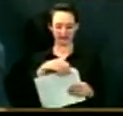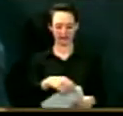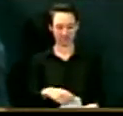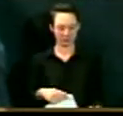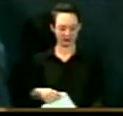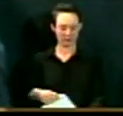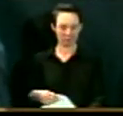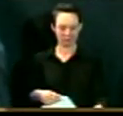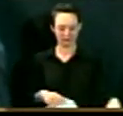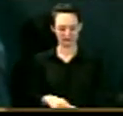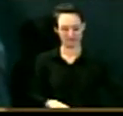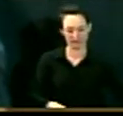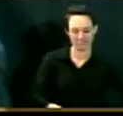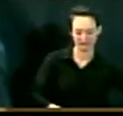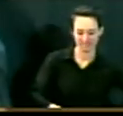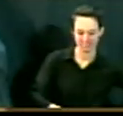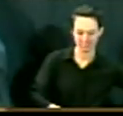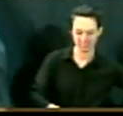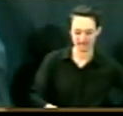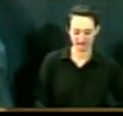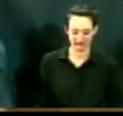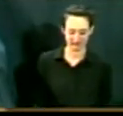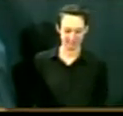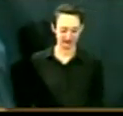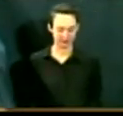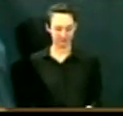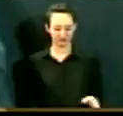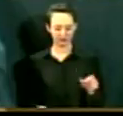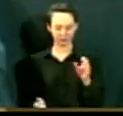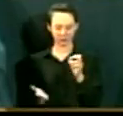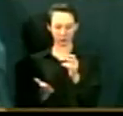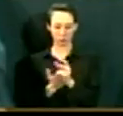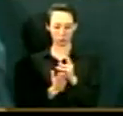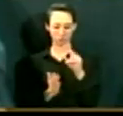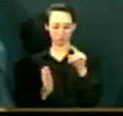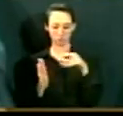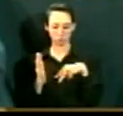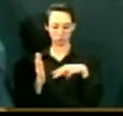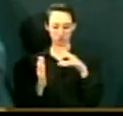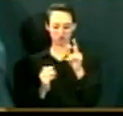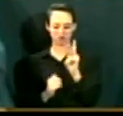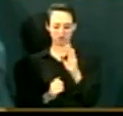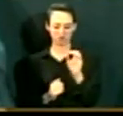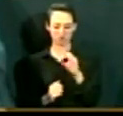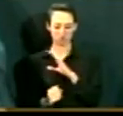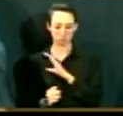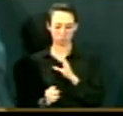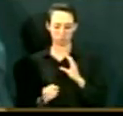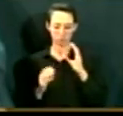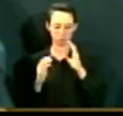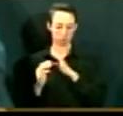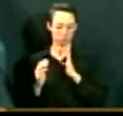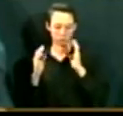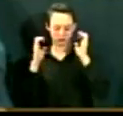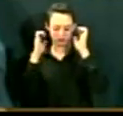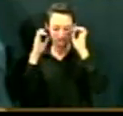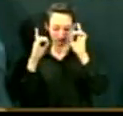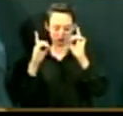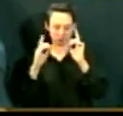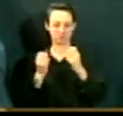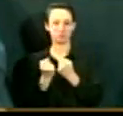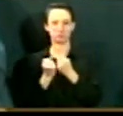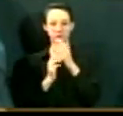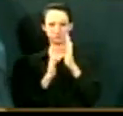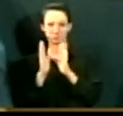amended. Second. Motion by Mr. Norman, seconded by Ms. Owen. All in favor say aye. Aye. All